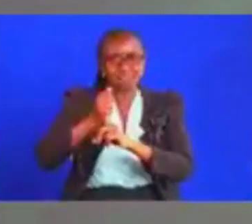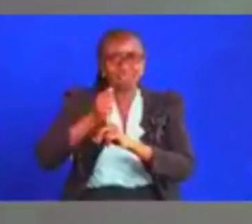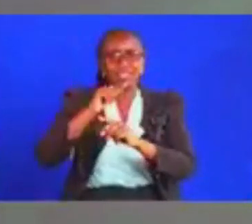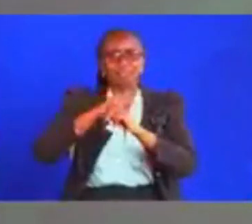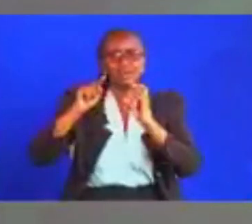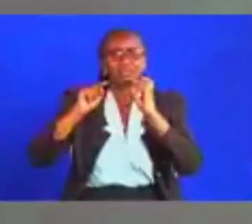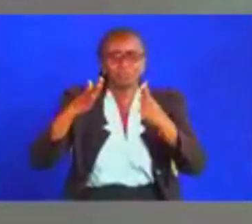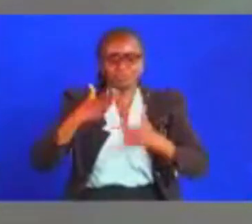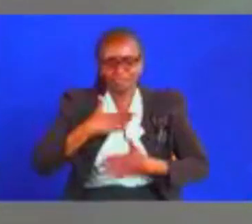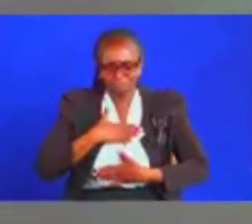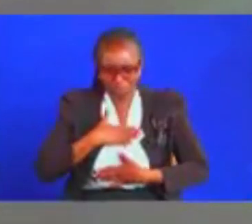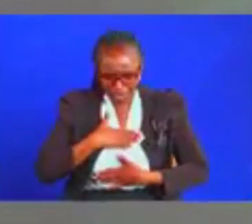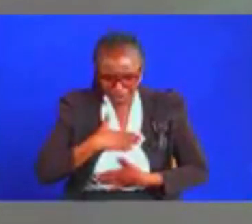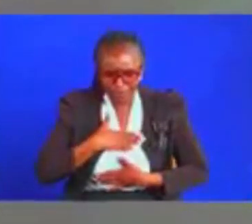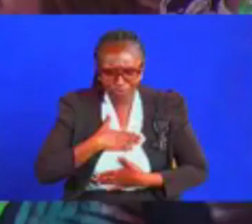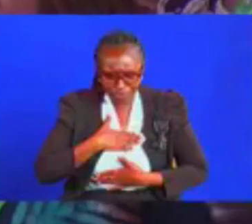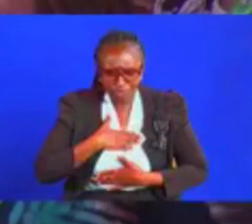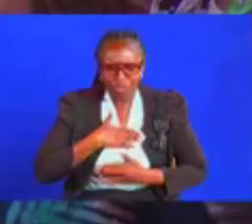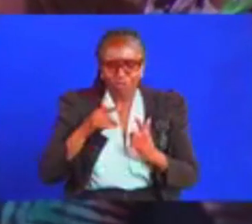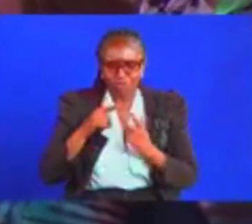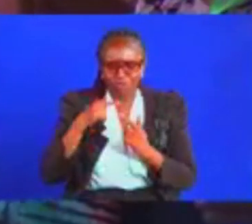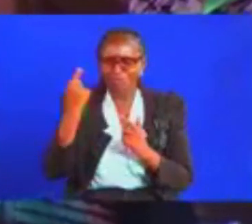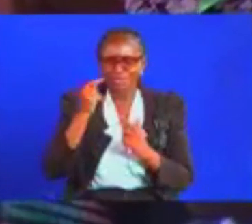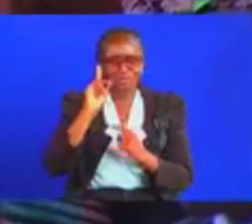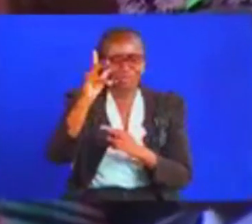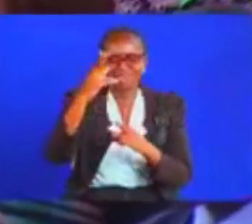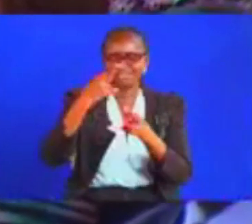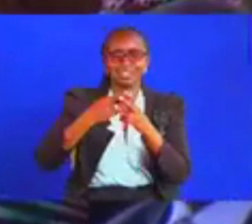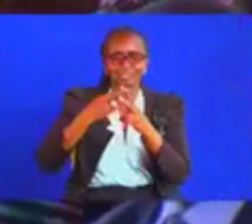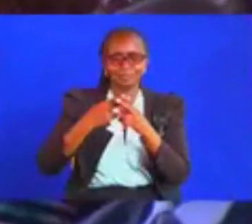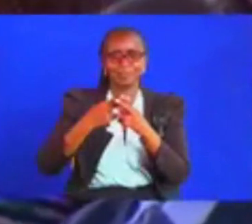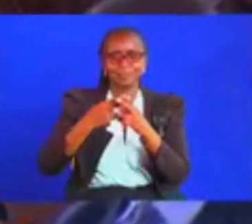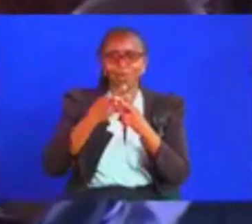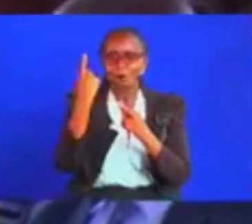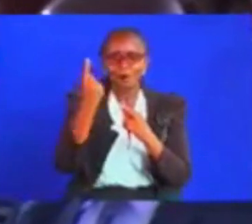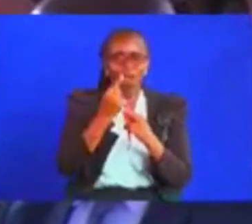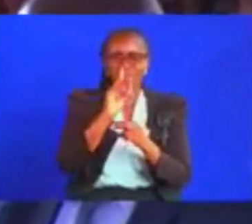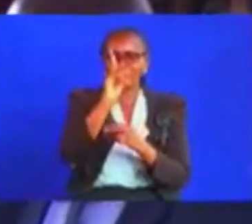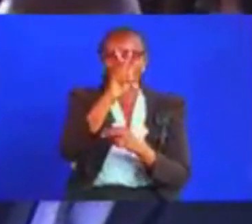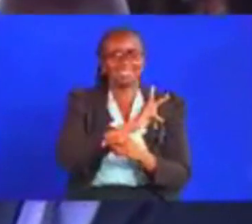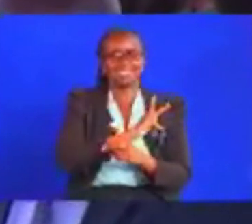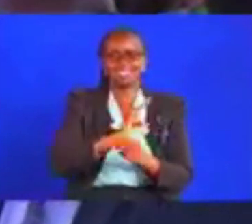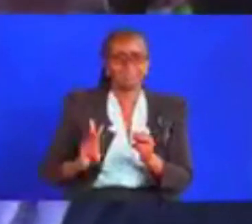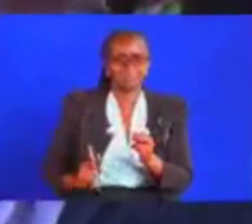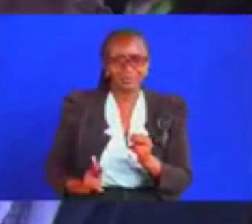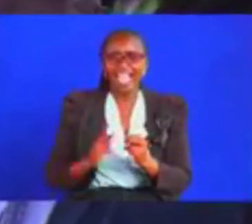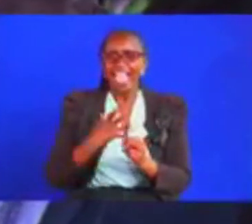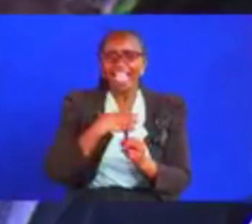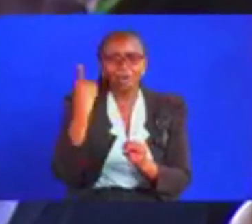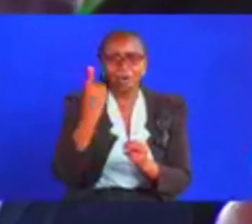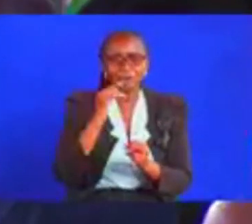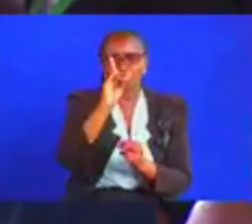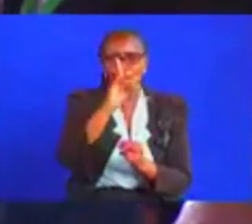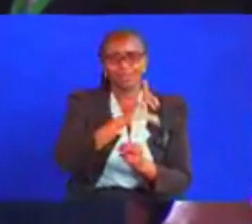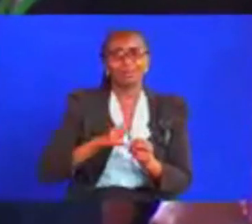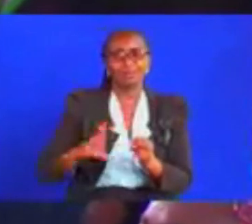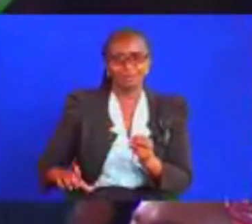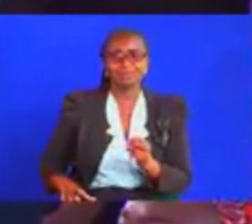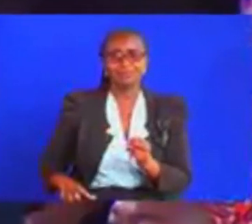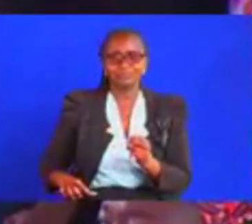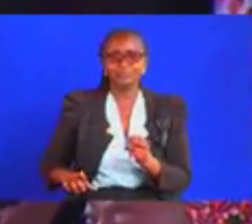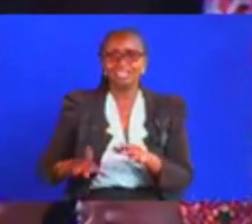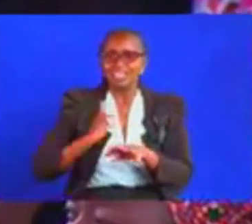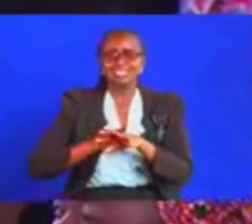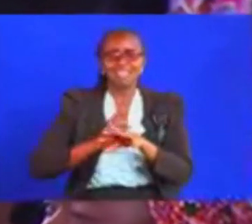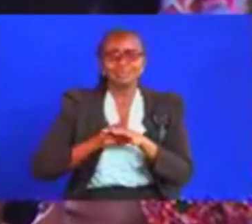will bow to only one name, only one king, and only one Lord. When